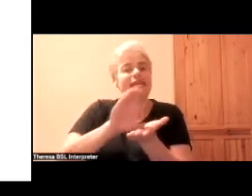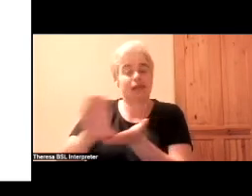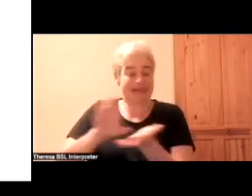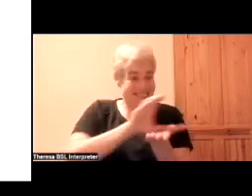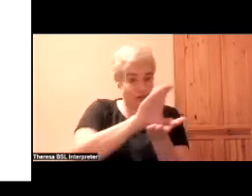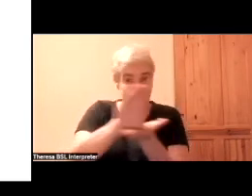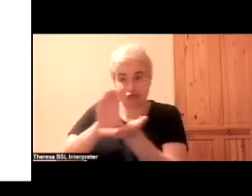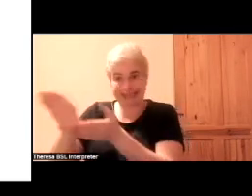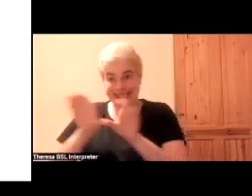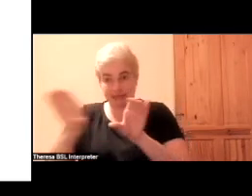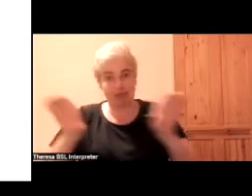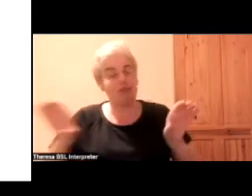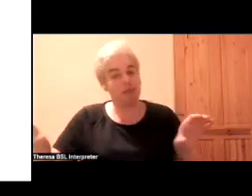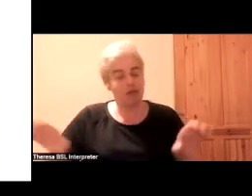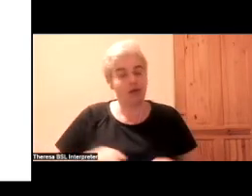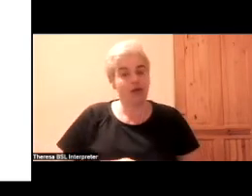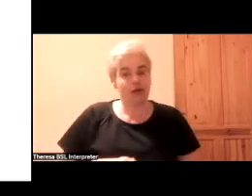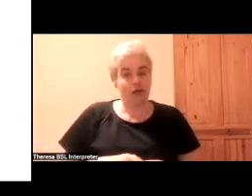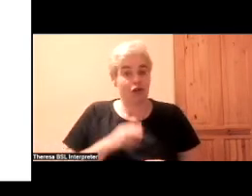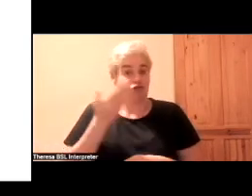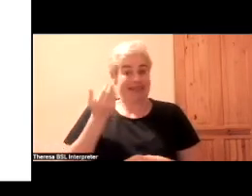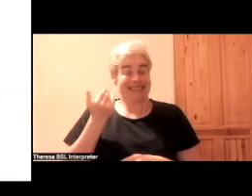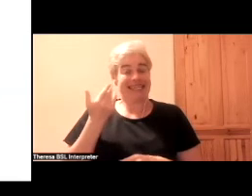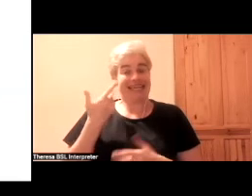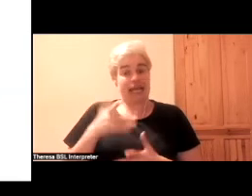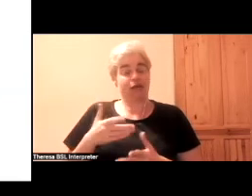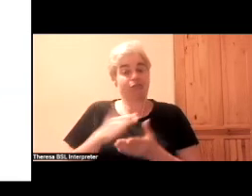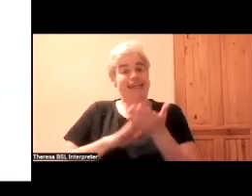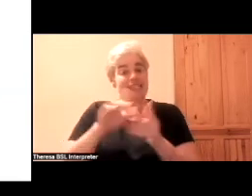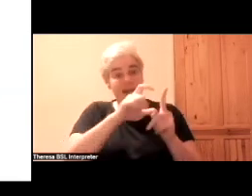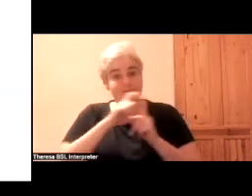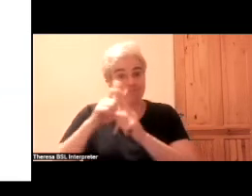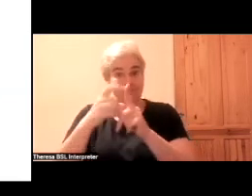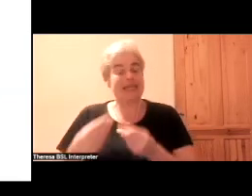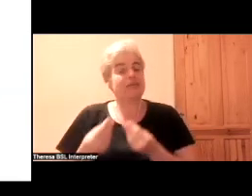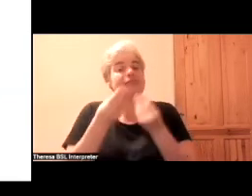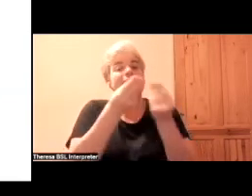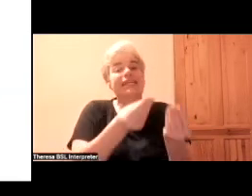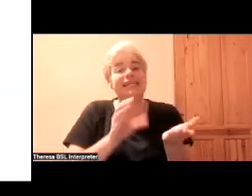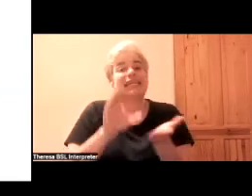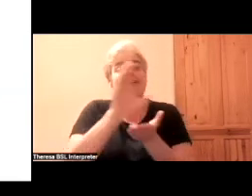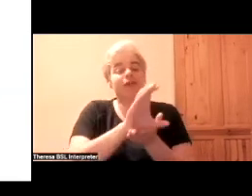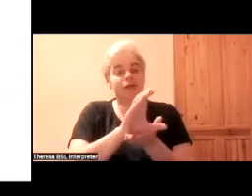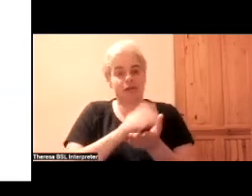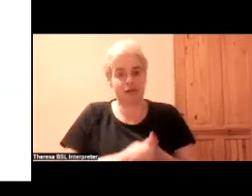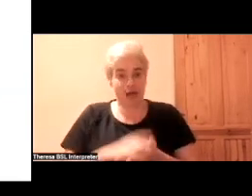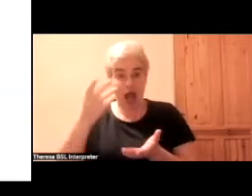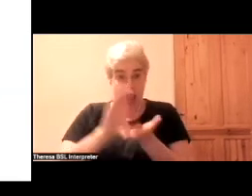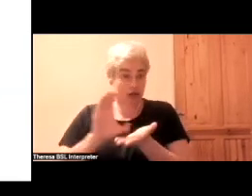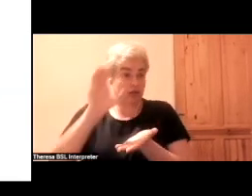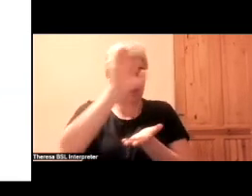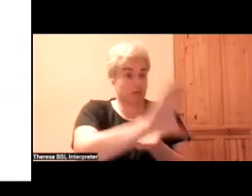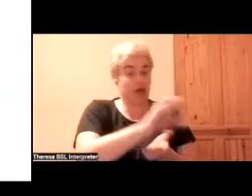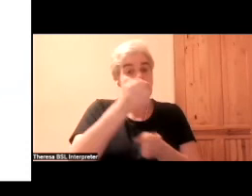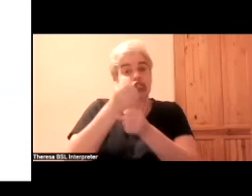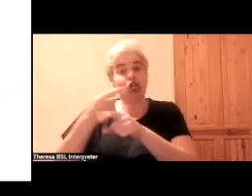distributed, which recently has led to dioceses being given a block grant by the Church of England